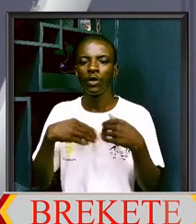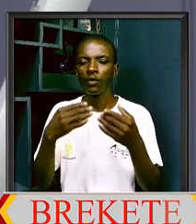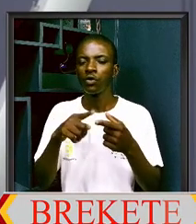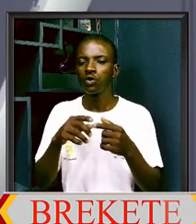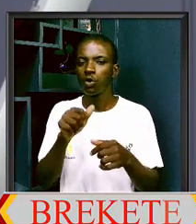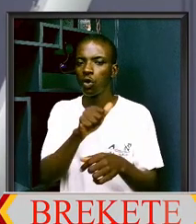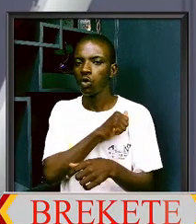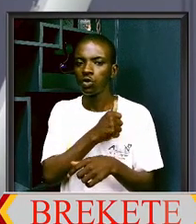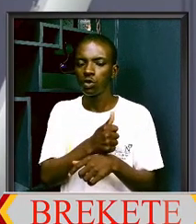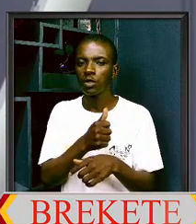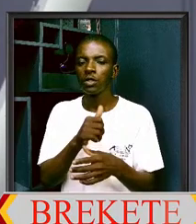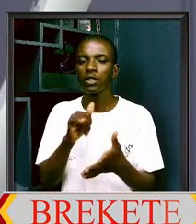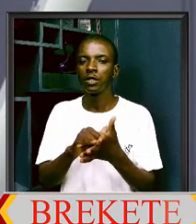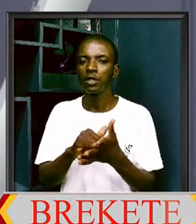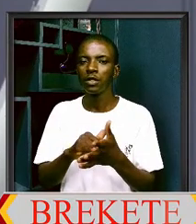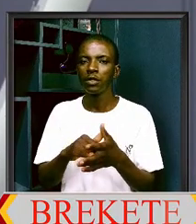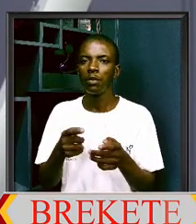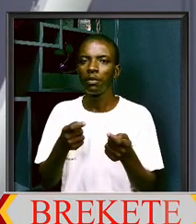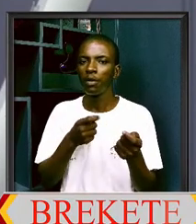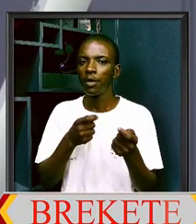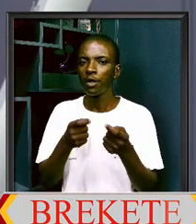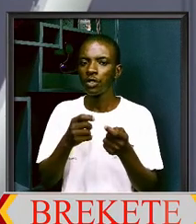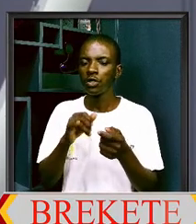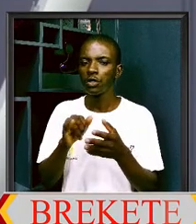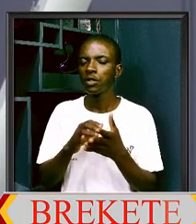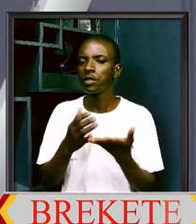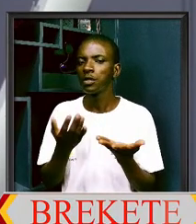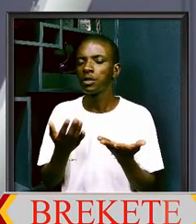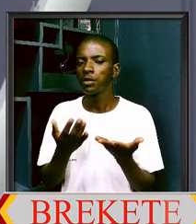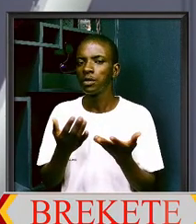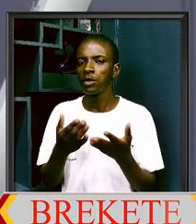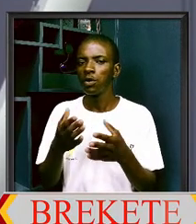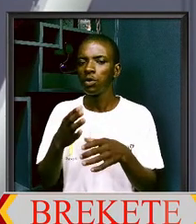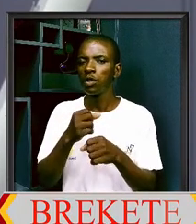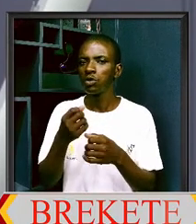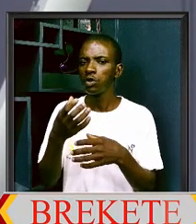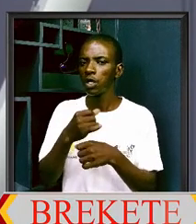auth that take